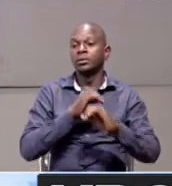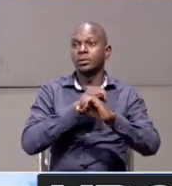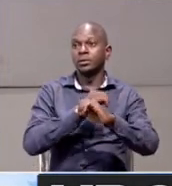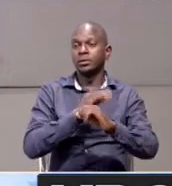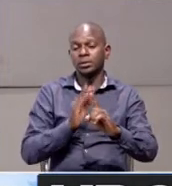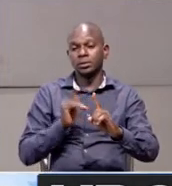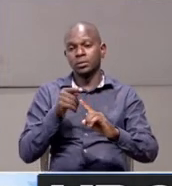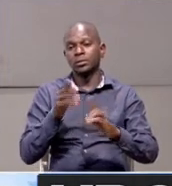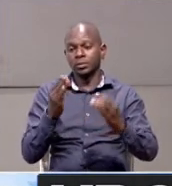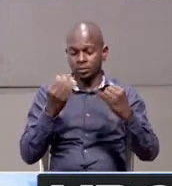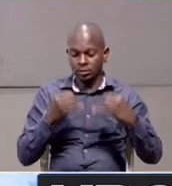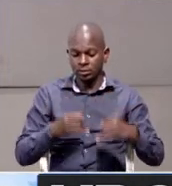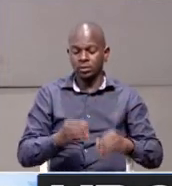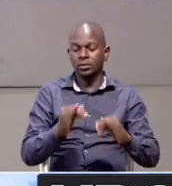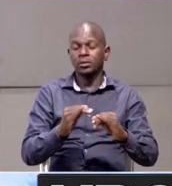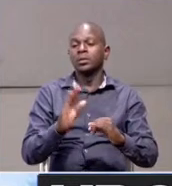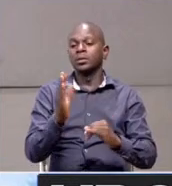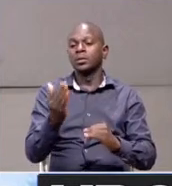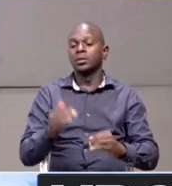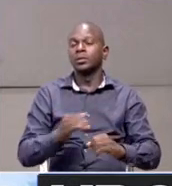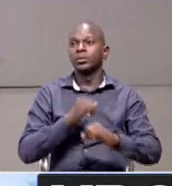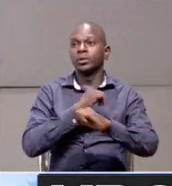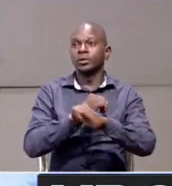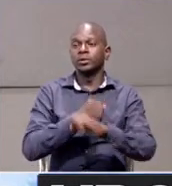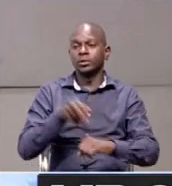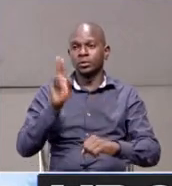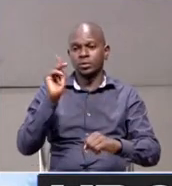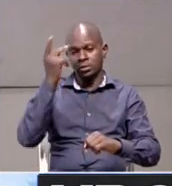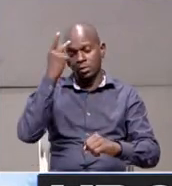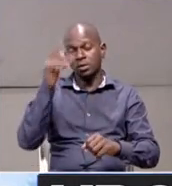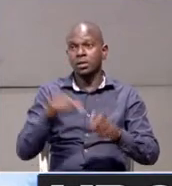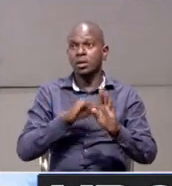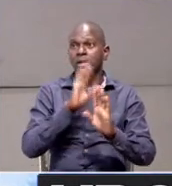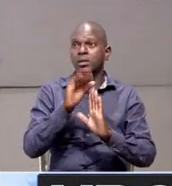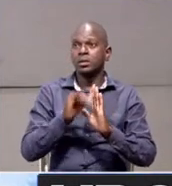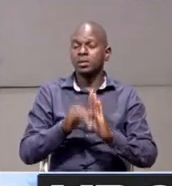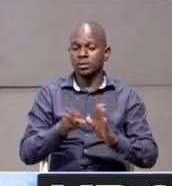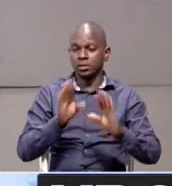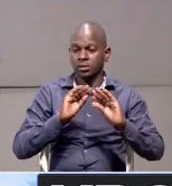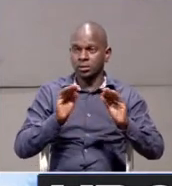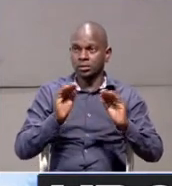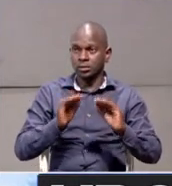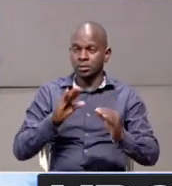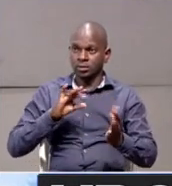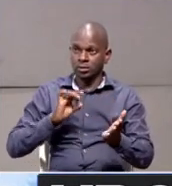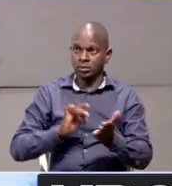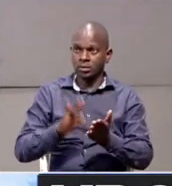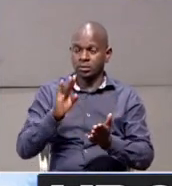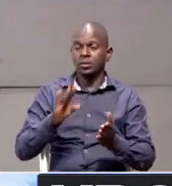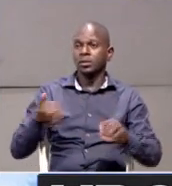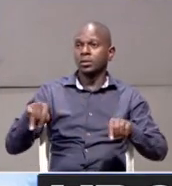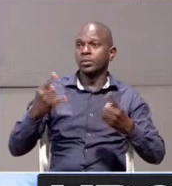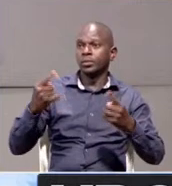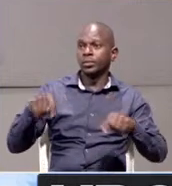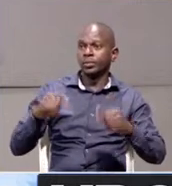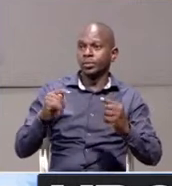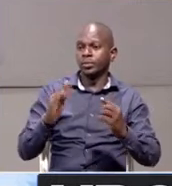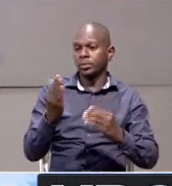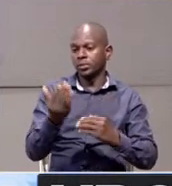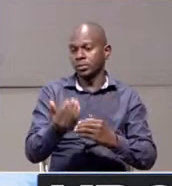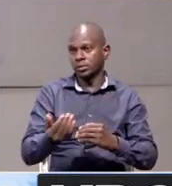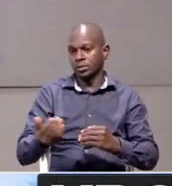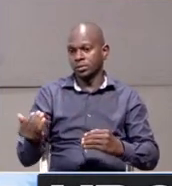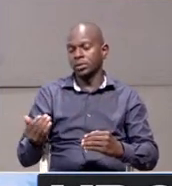at the implementation of child protection policy and programs. The training aims at eliminating violence against children,